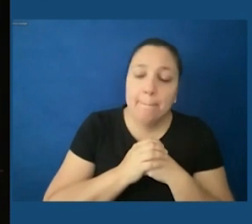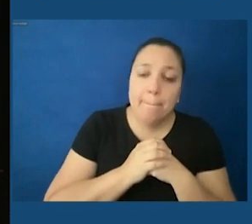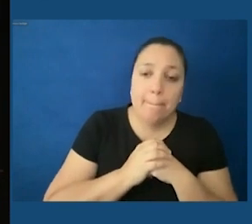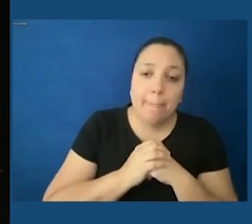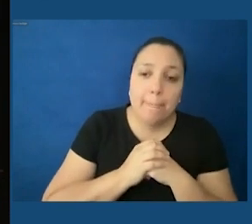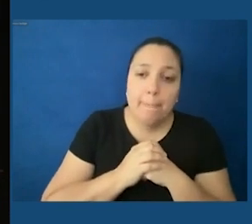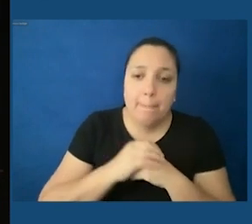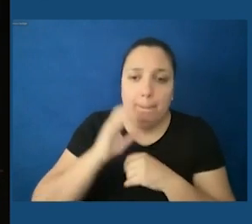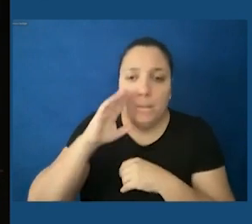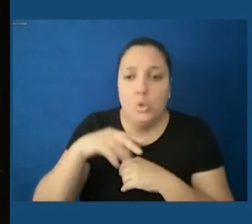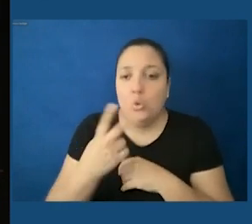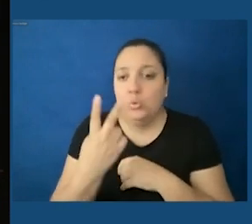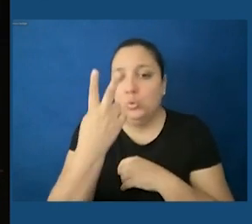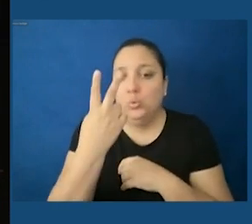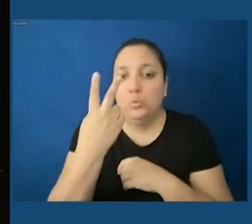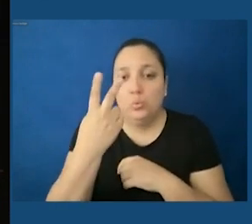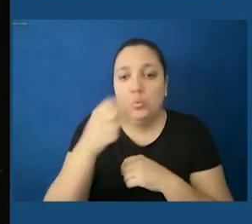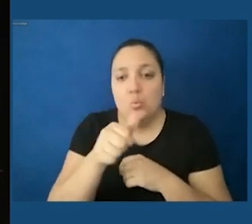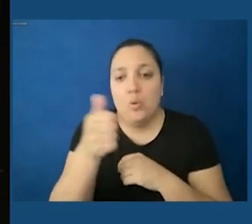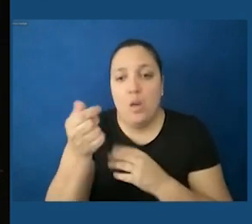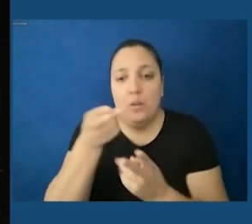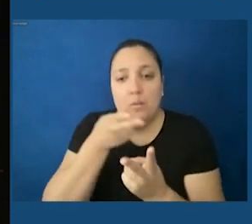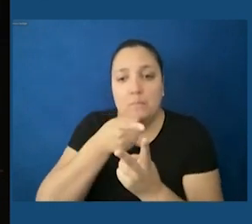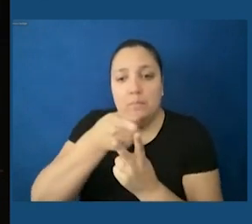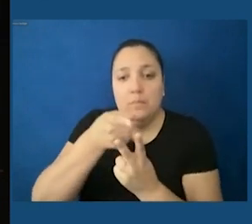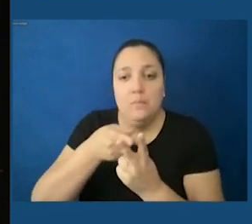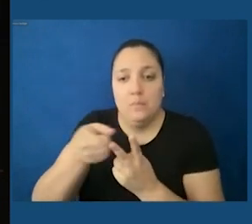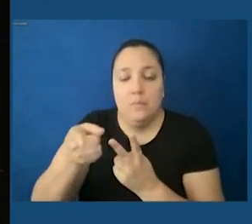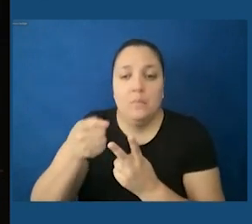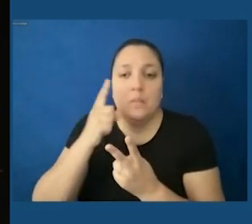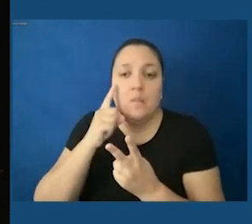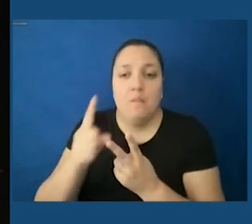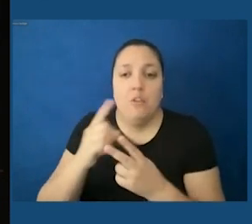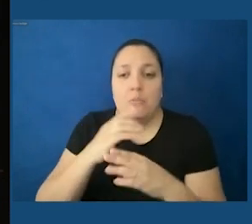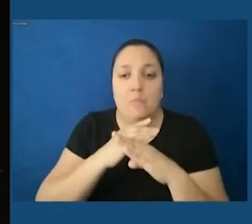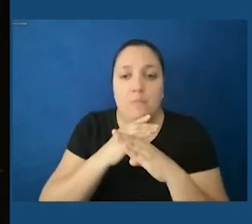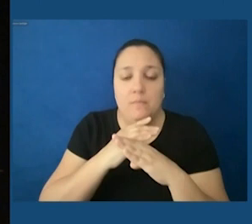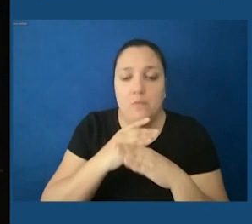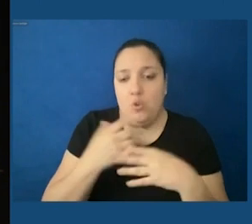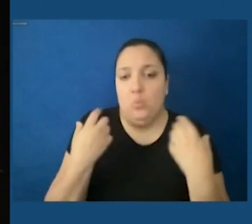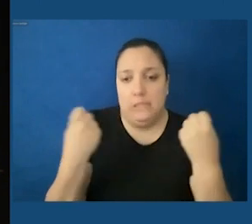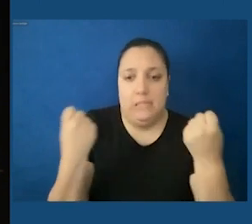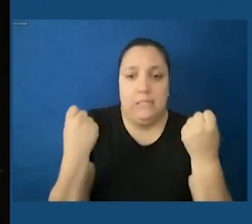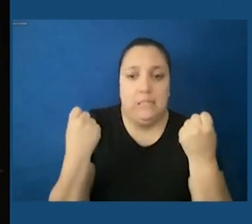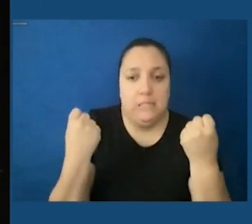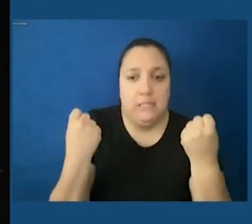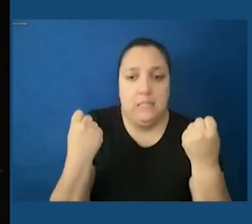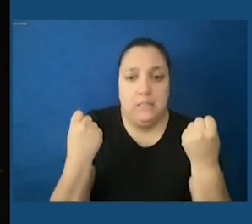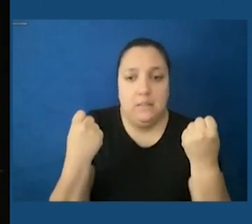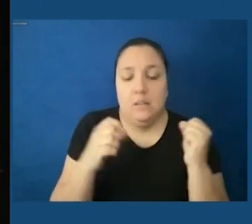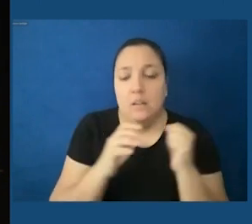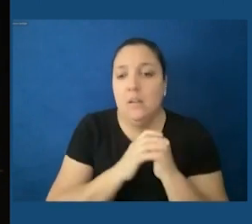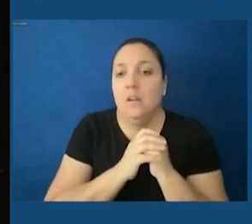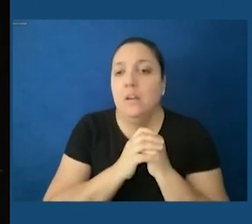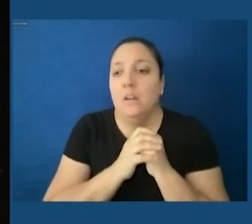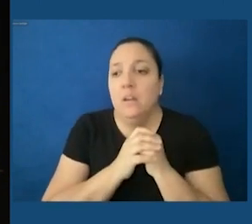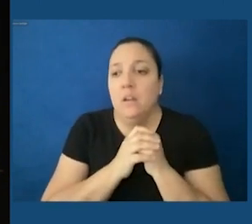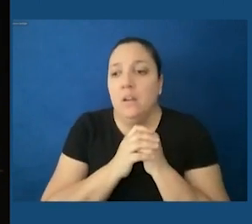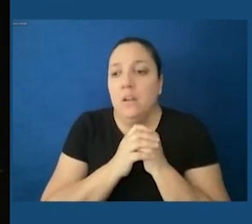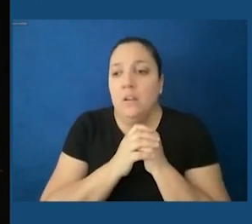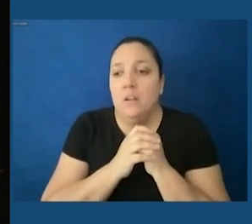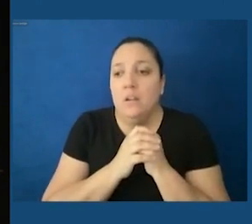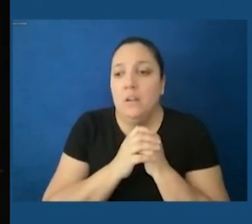Two other elements of prevention that we think are important to invest in is in resiliency. And, there's two sides of